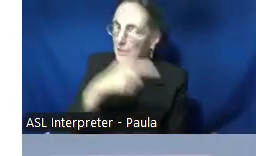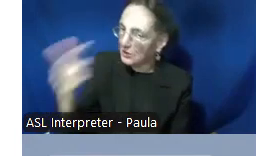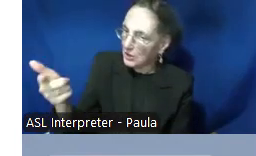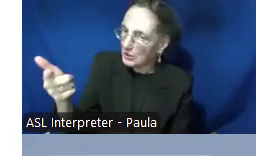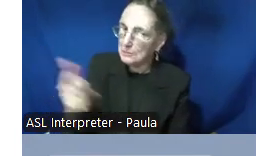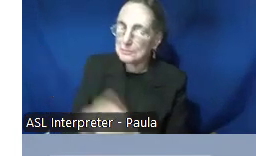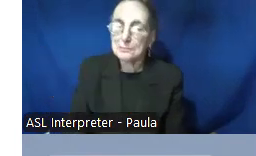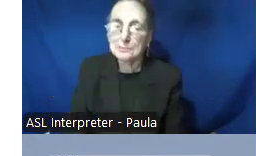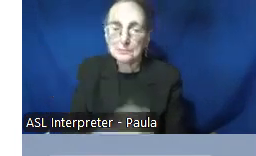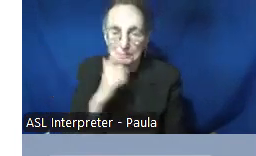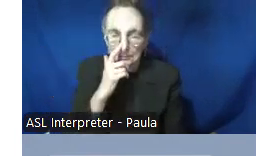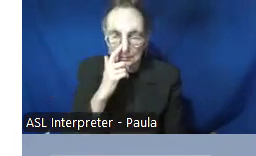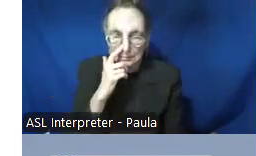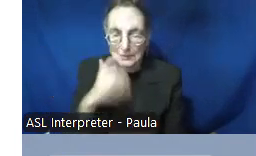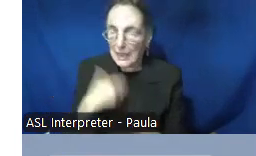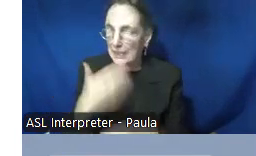Well, next